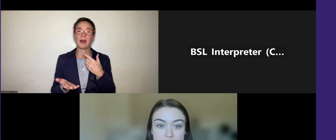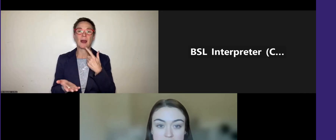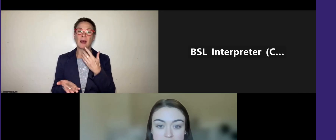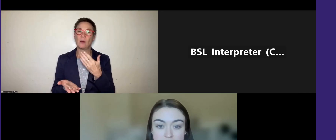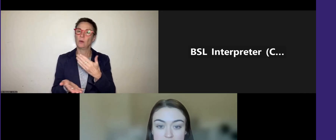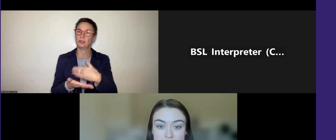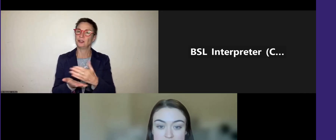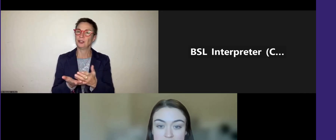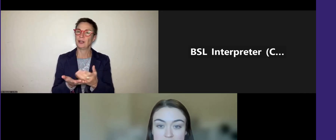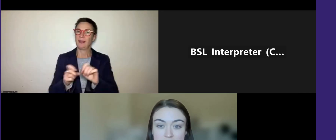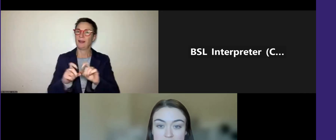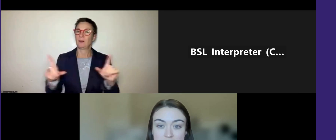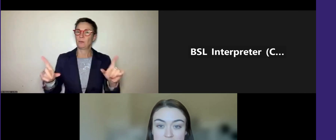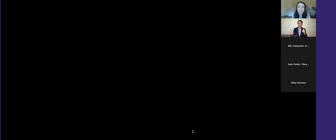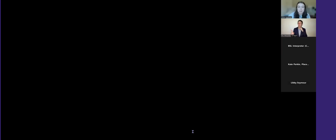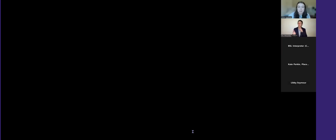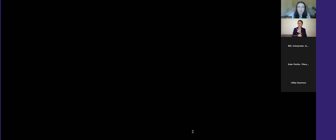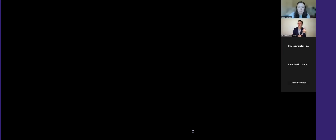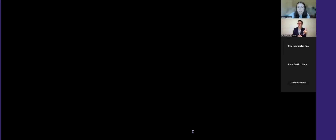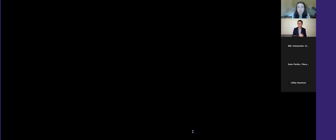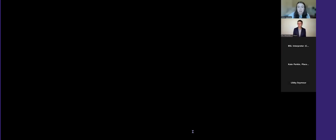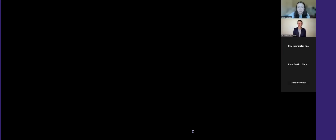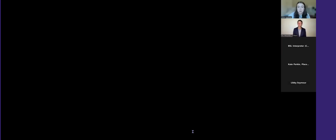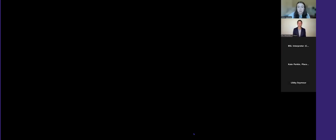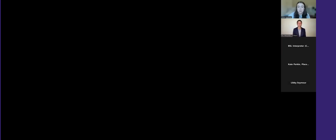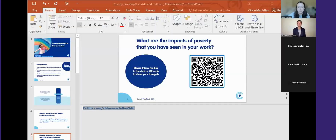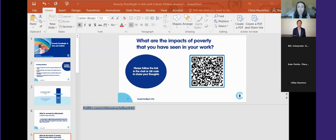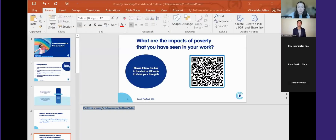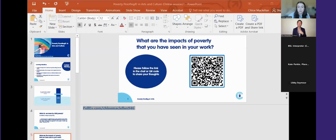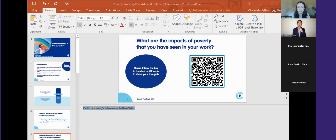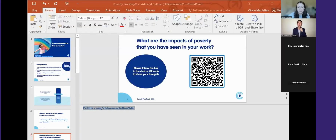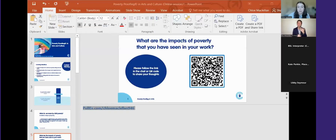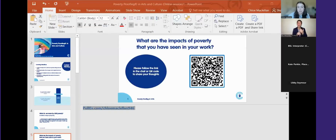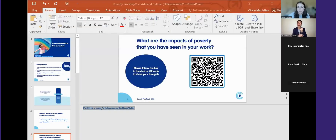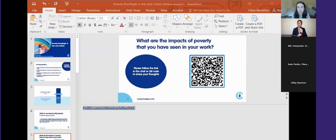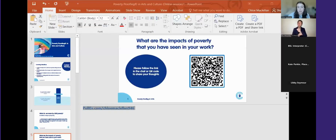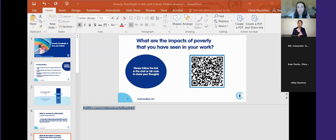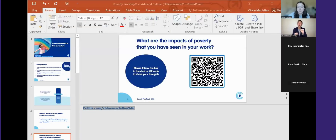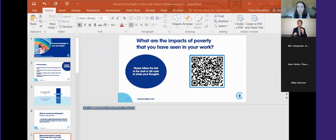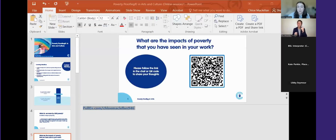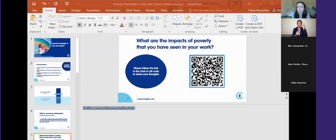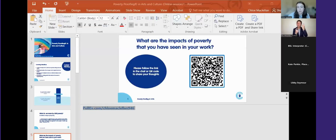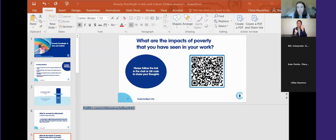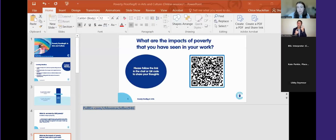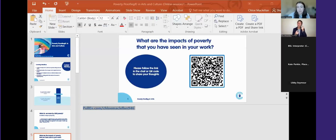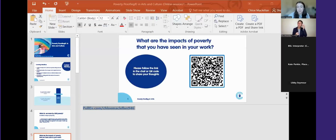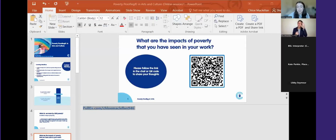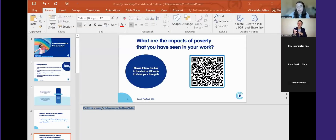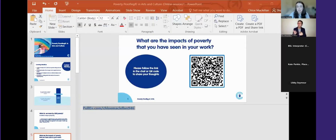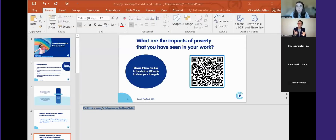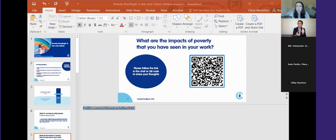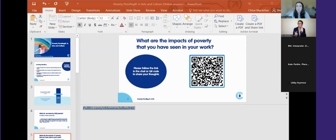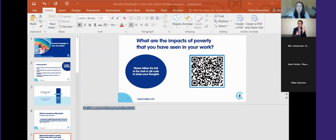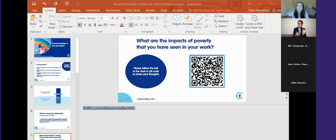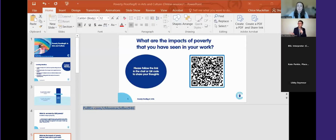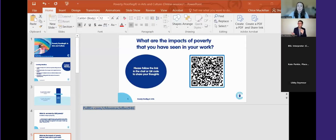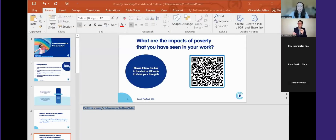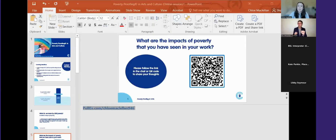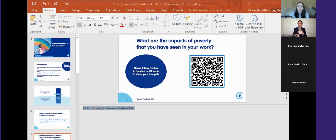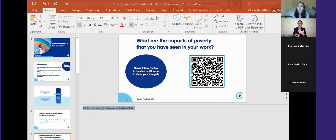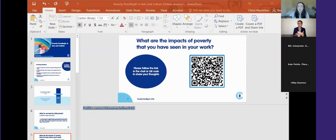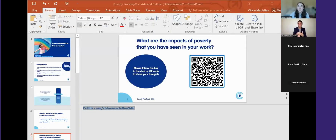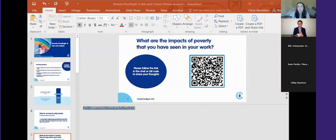well. Exactly that. So just wanted to capture some of your thoughts or your experiences around what you've seen in your